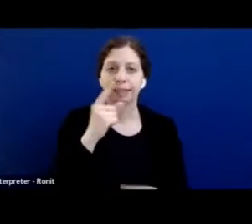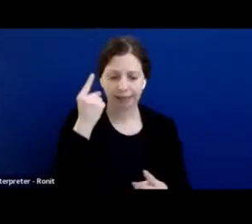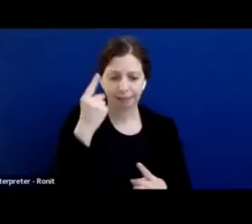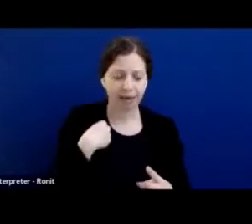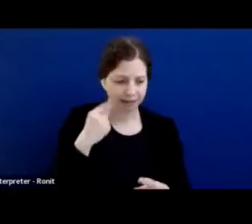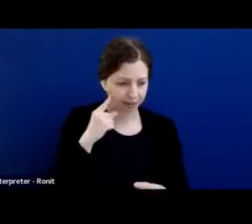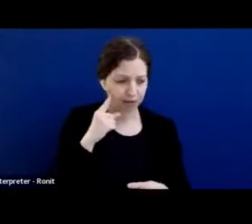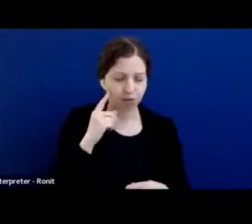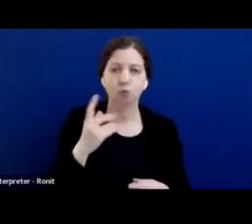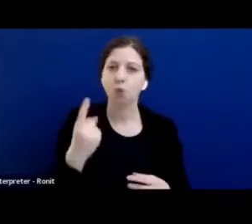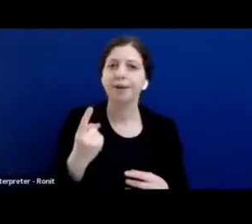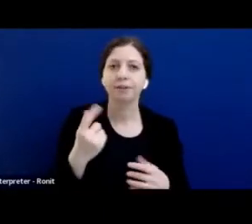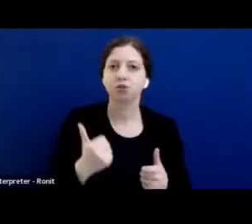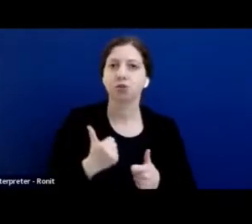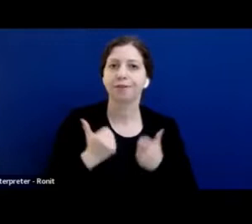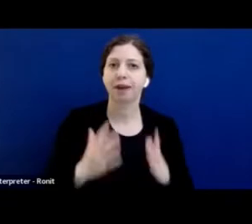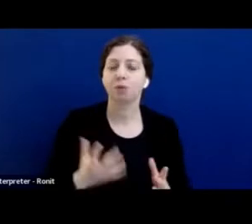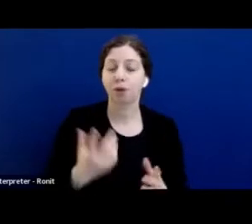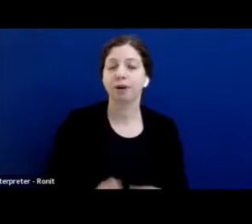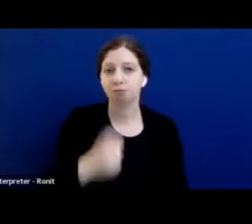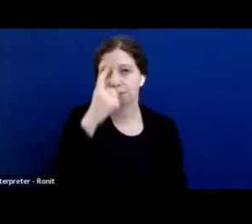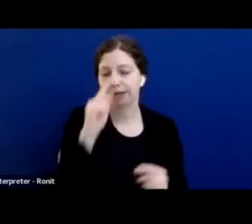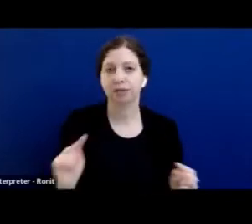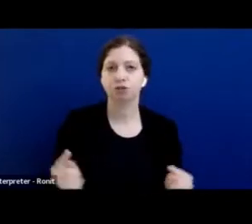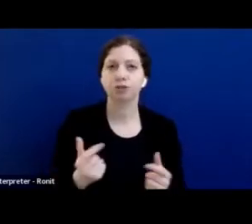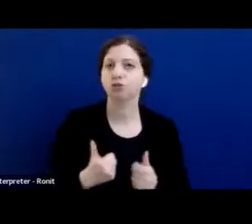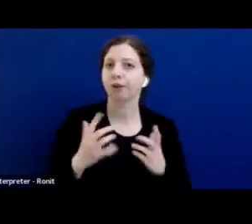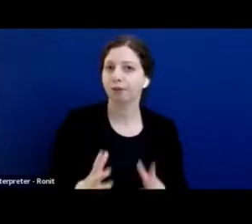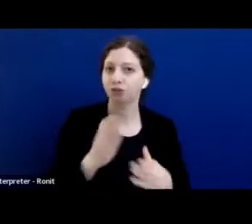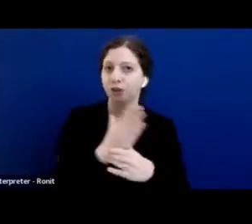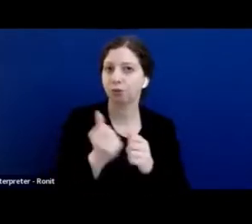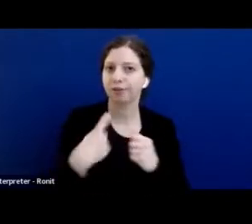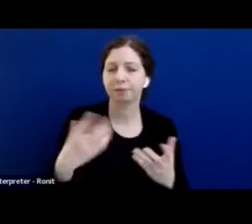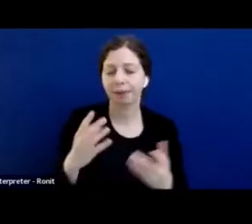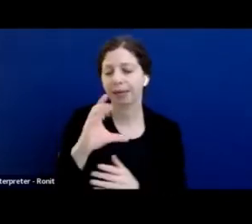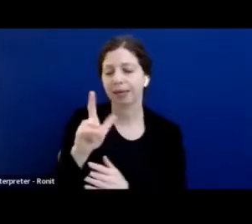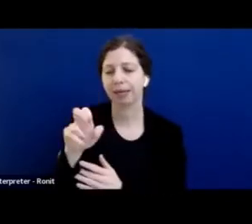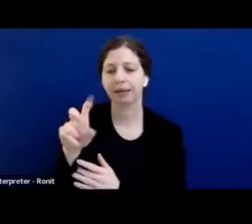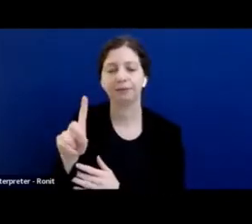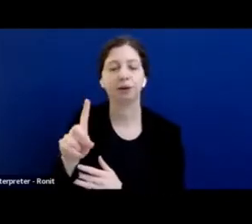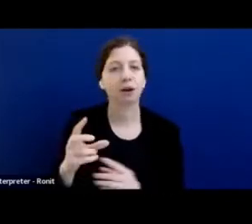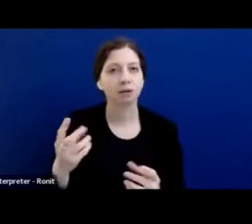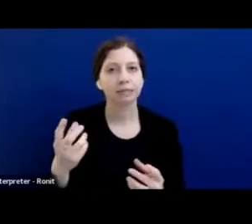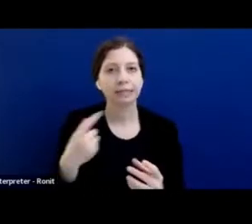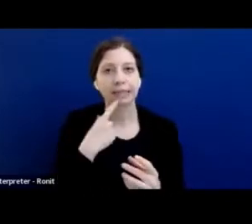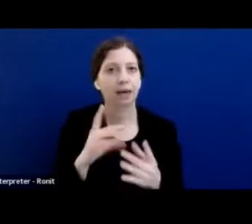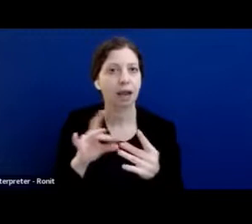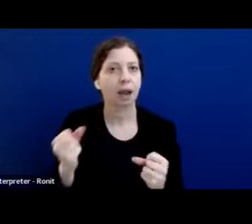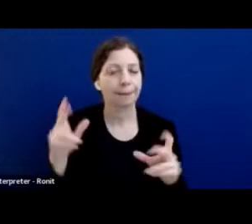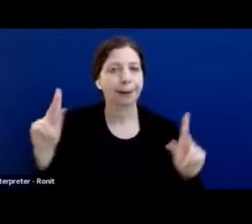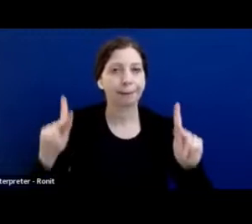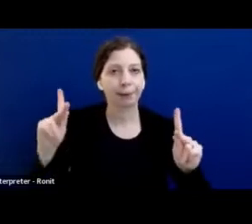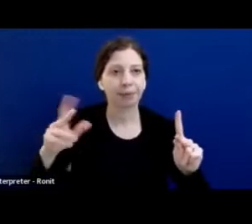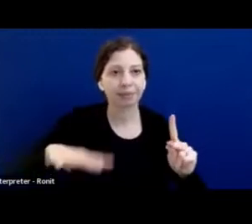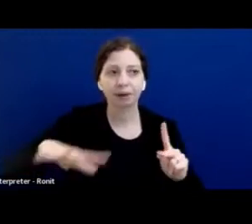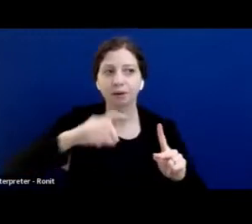was, one of the survivors, one of the brain injury survivors that shared with us, it might have been Clifford, about how many people are out there that aren't